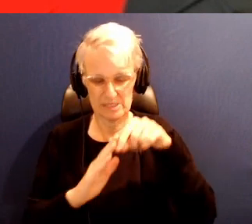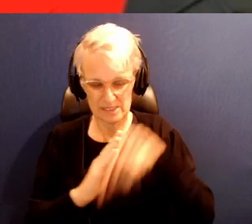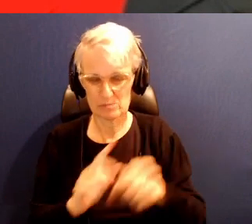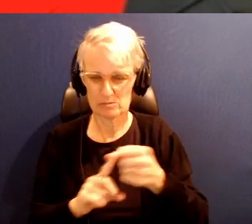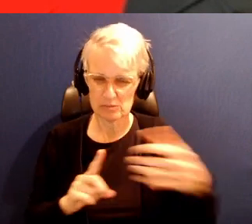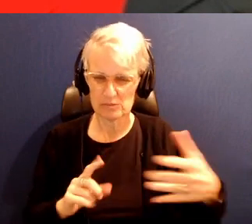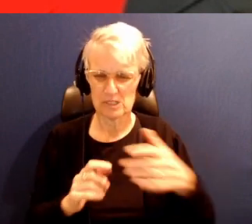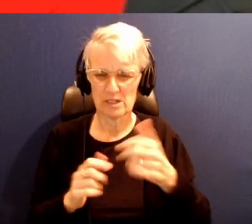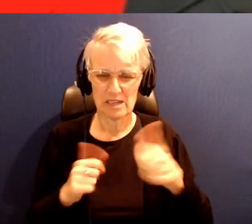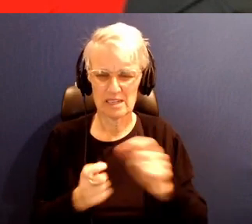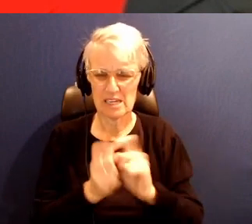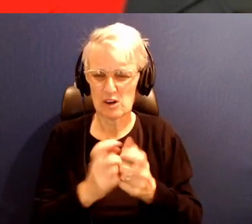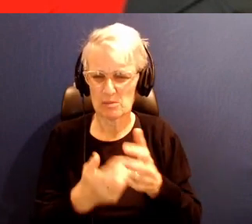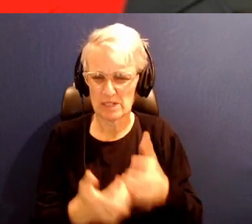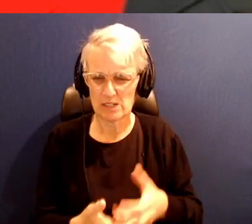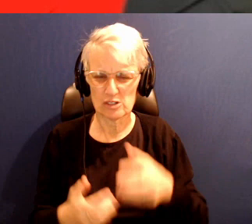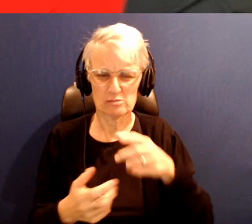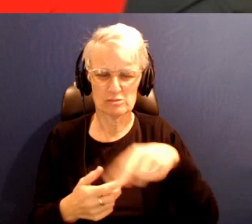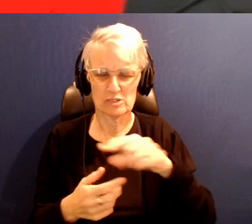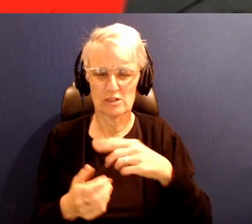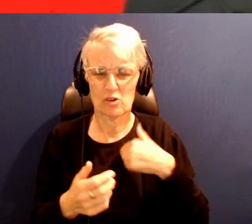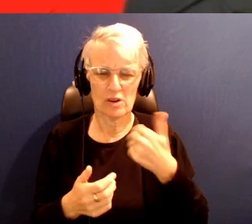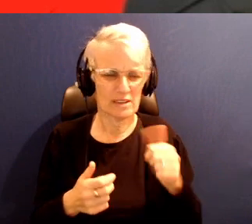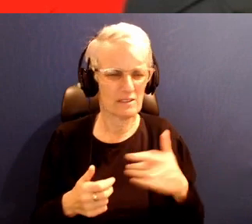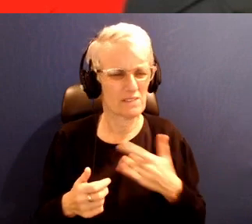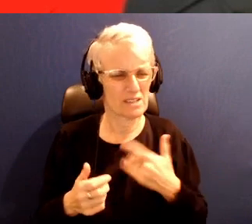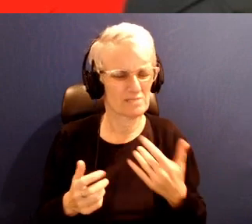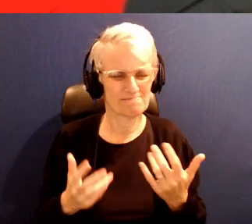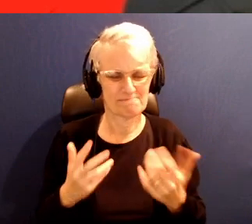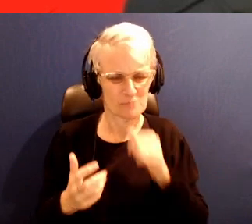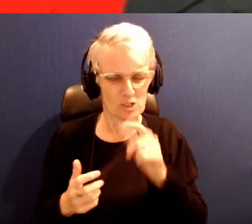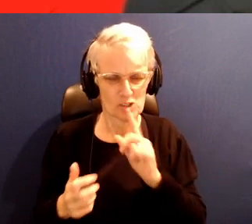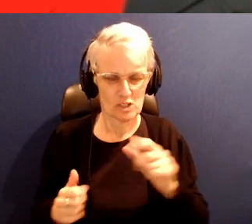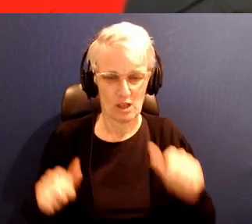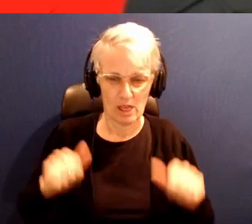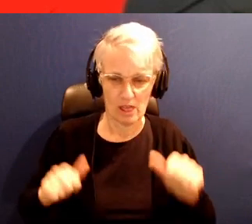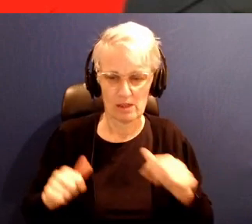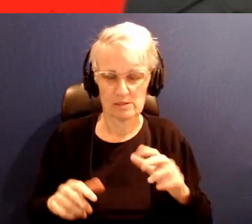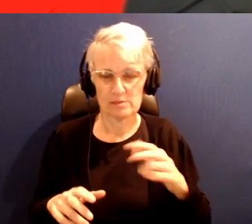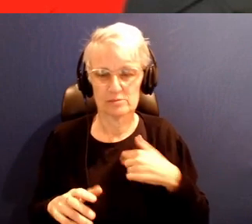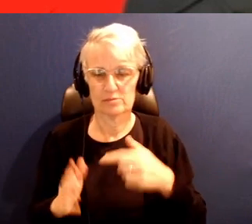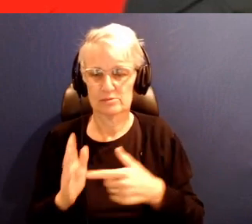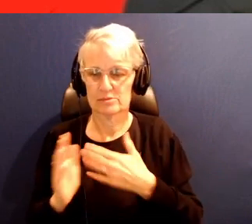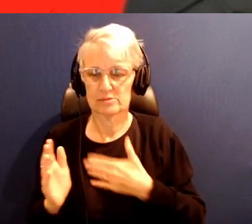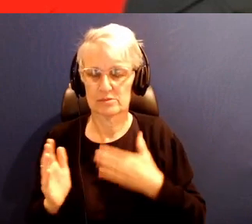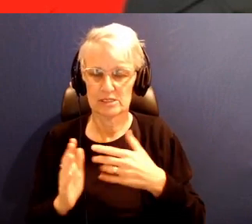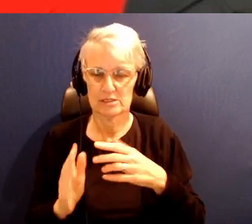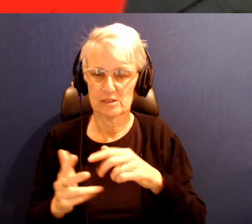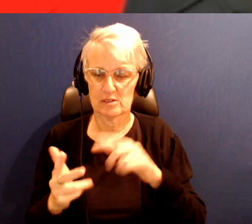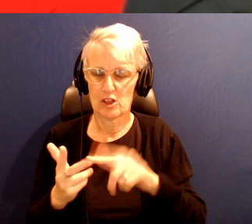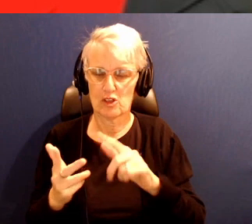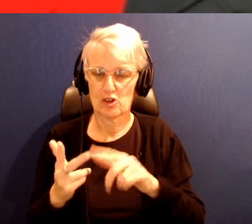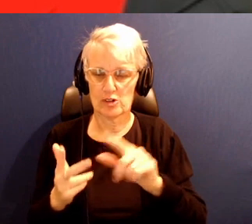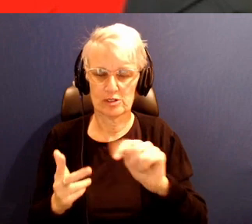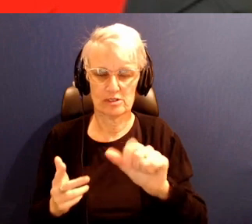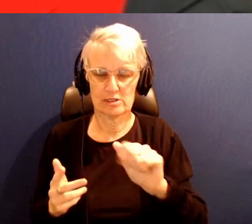any accommodation costs contemplated or other costs that you are unsure where to include. Please indicate them in